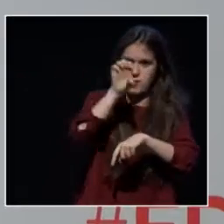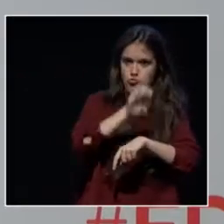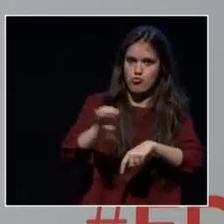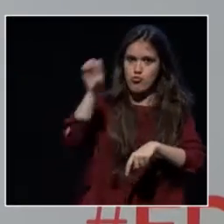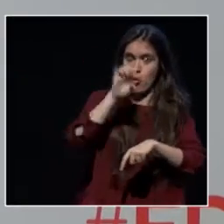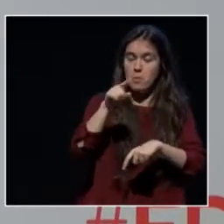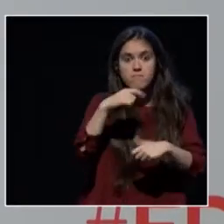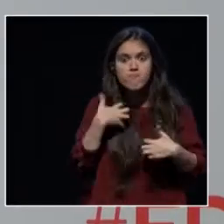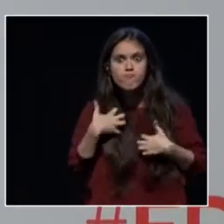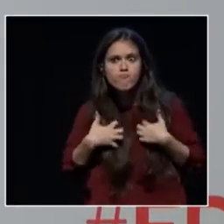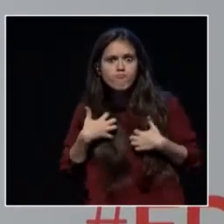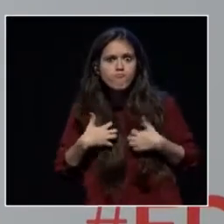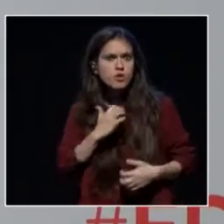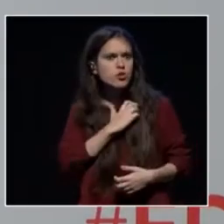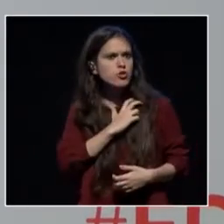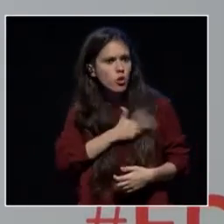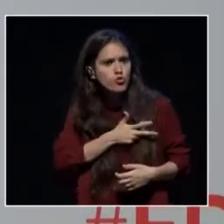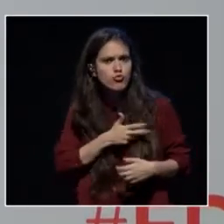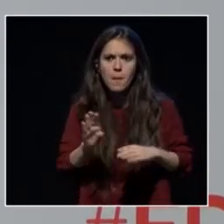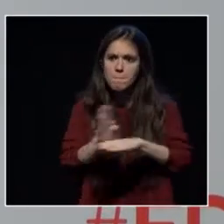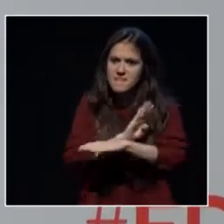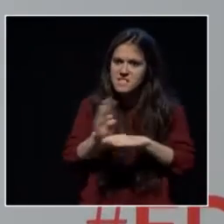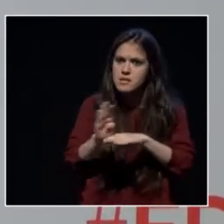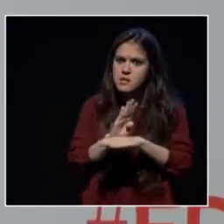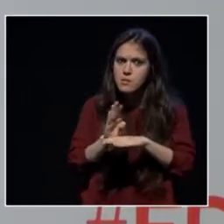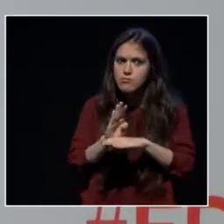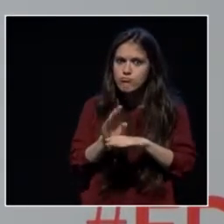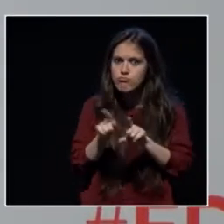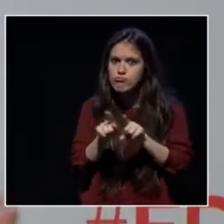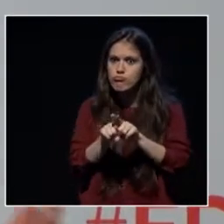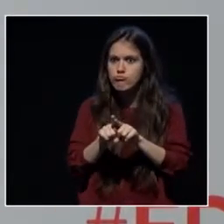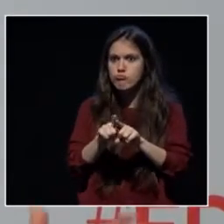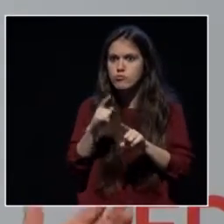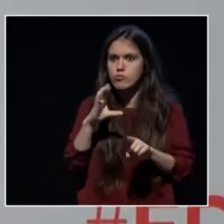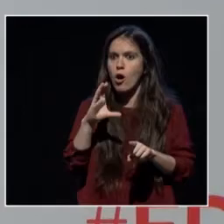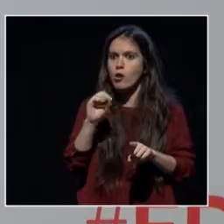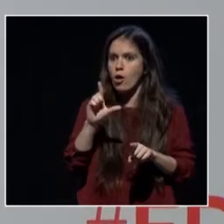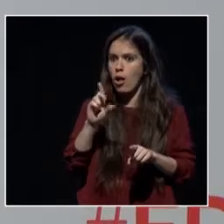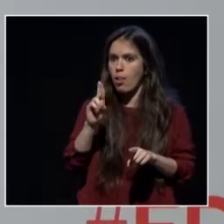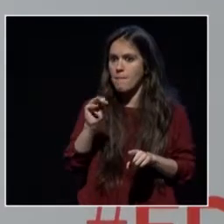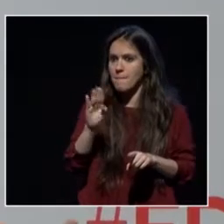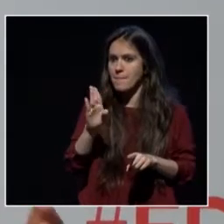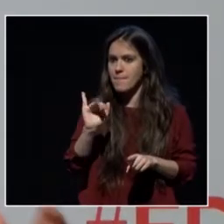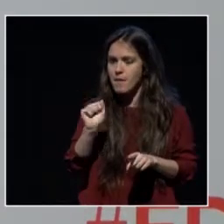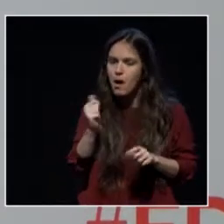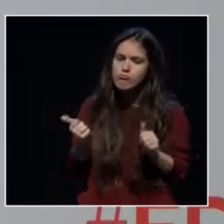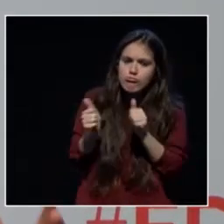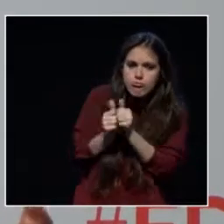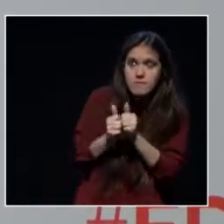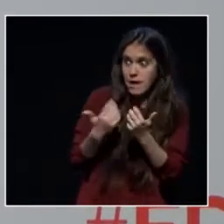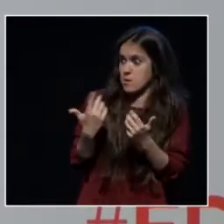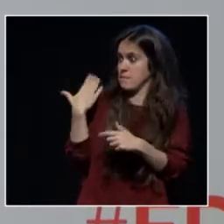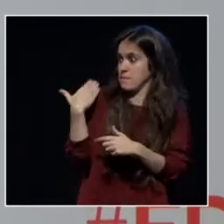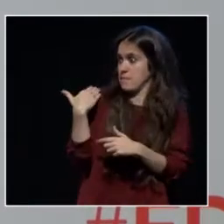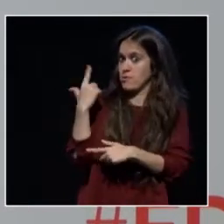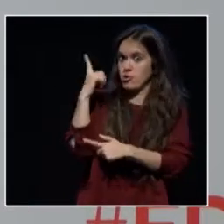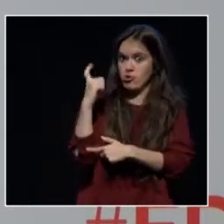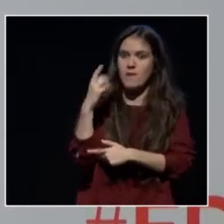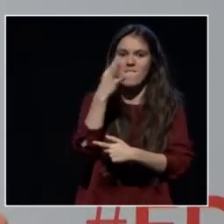very interested in social business ideas, so we do joint venture business in Colombia. Now they have started joint venture with us in